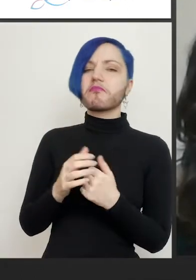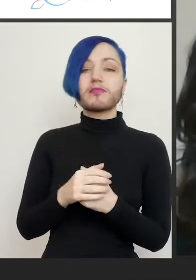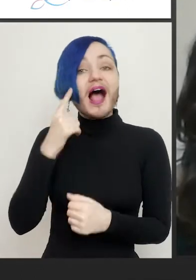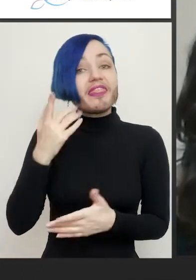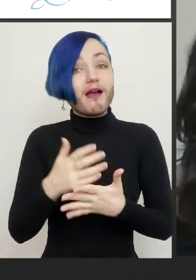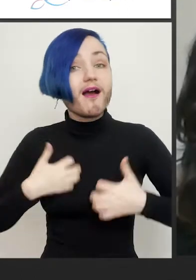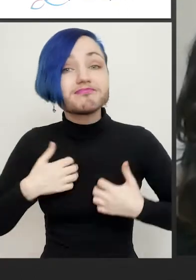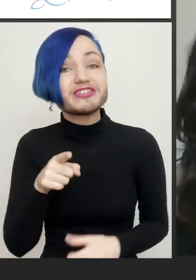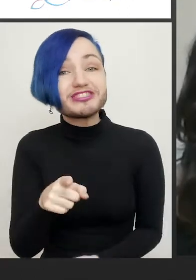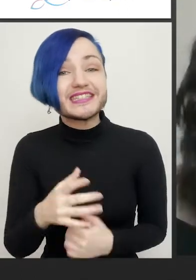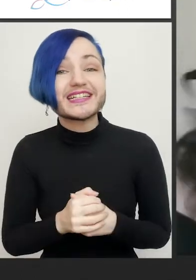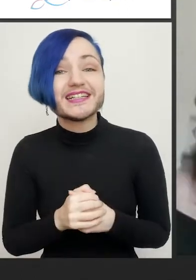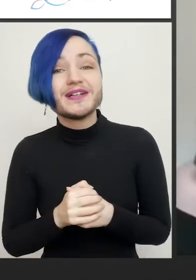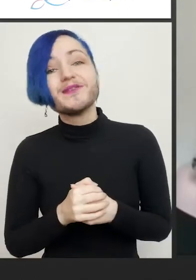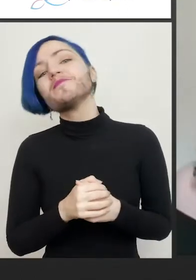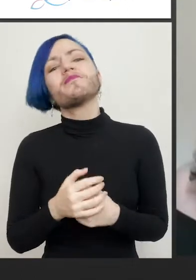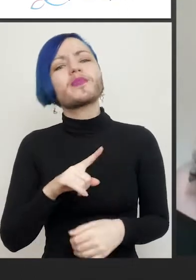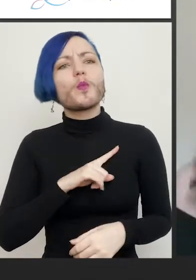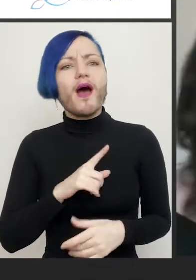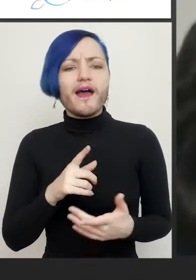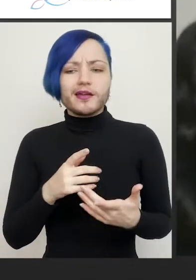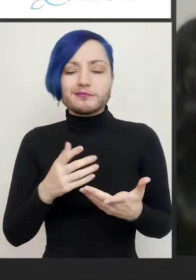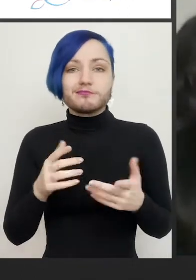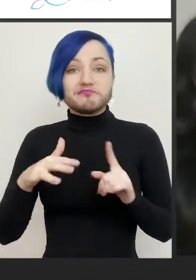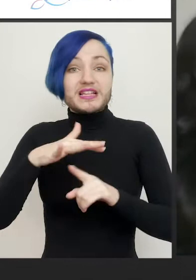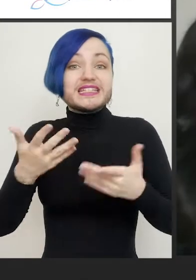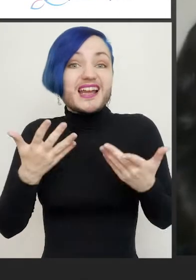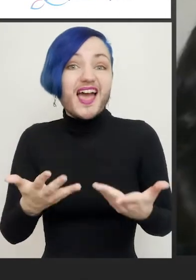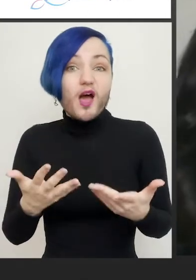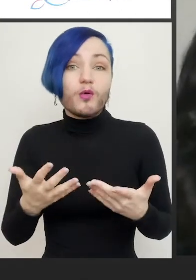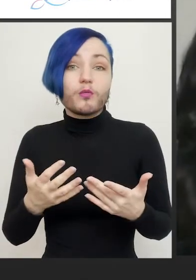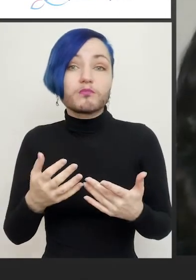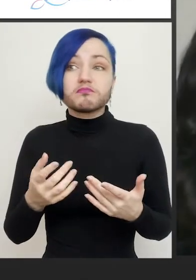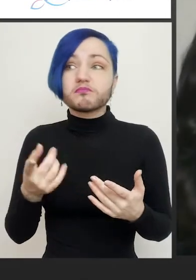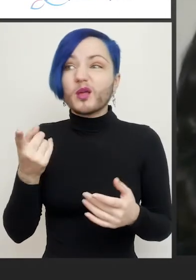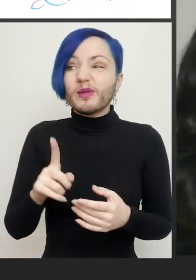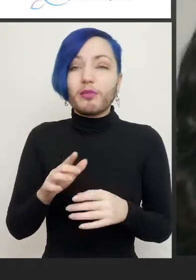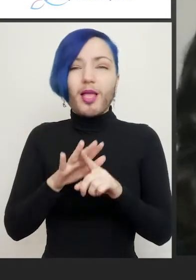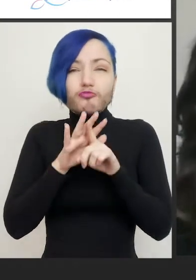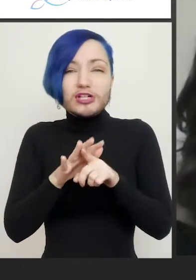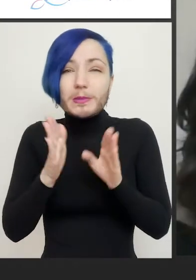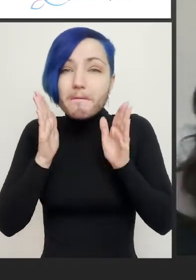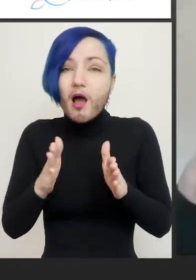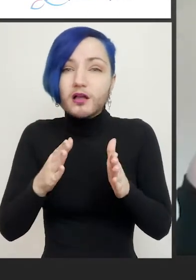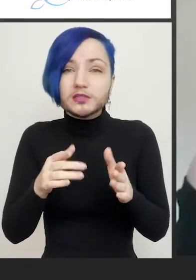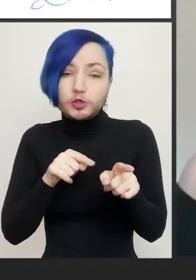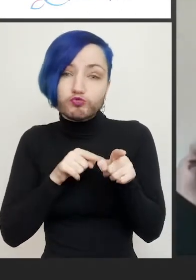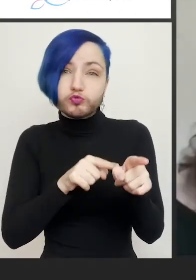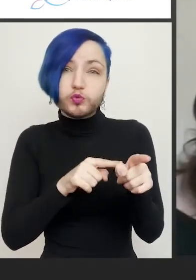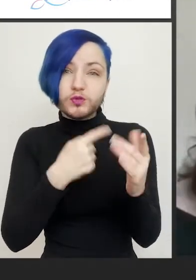interesting, because of course there's less gender conformity out in society, and people